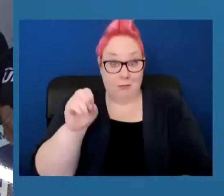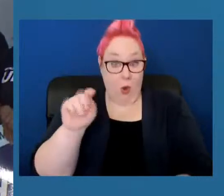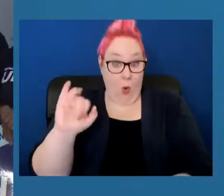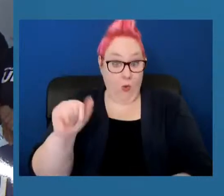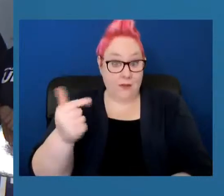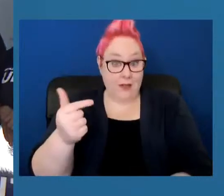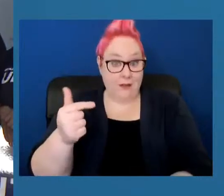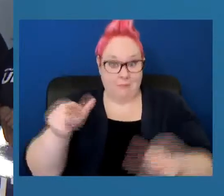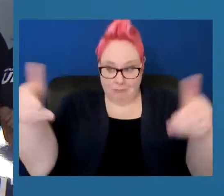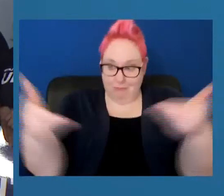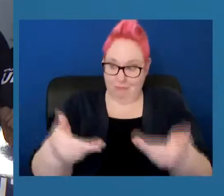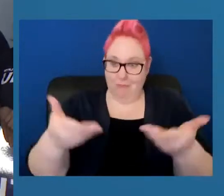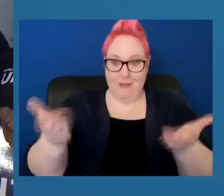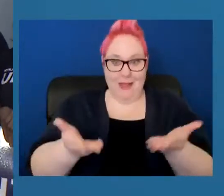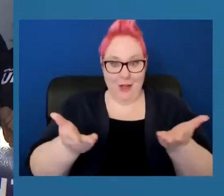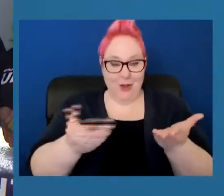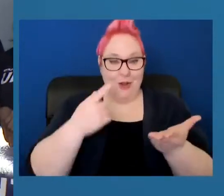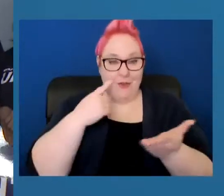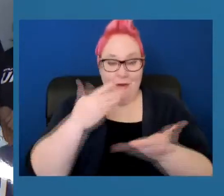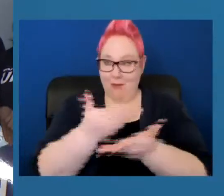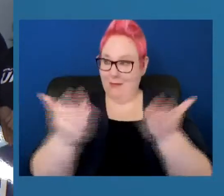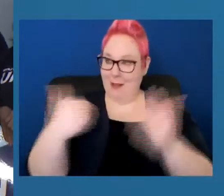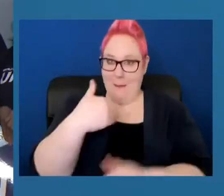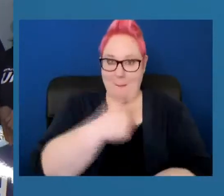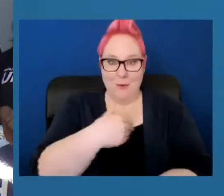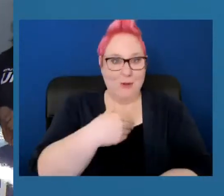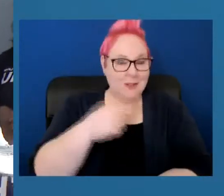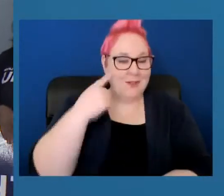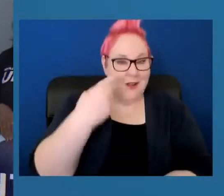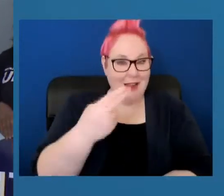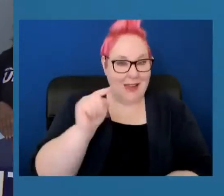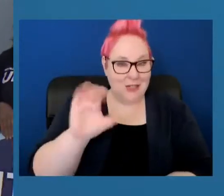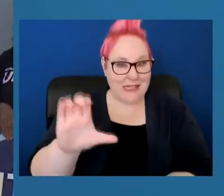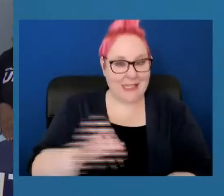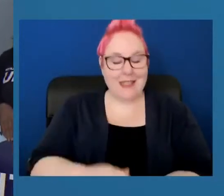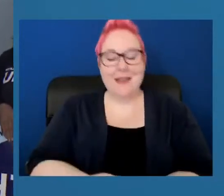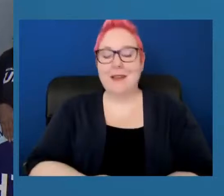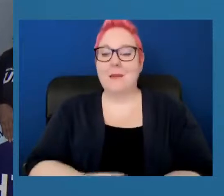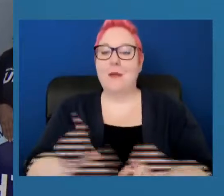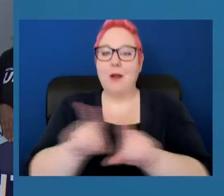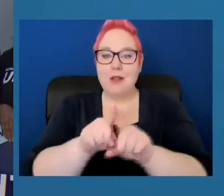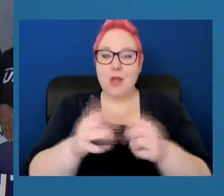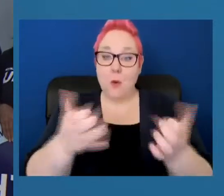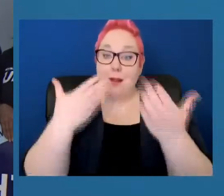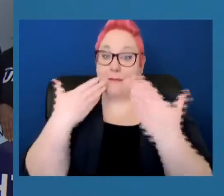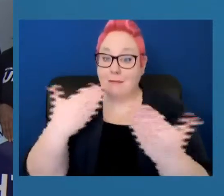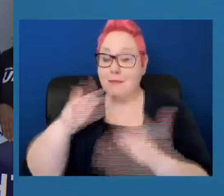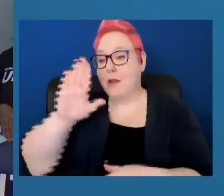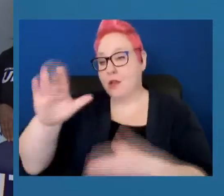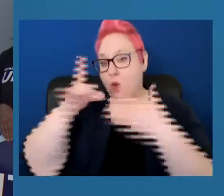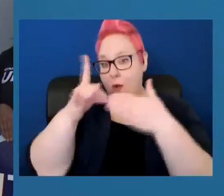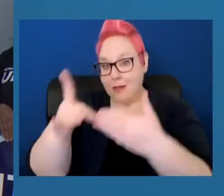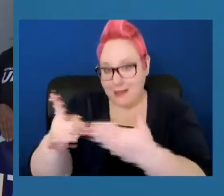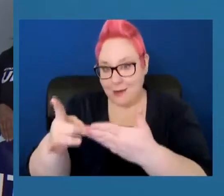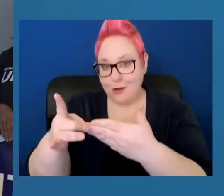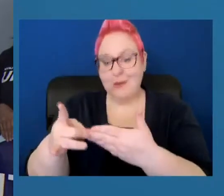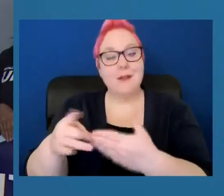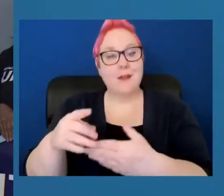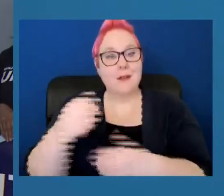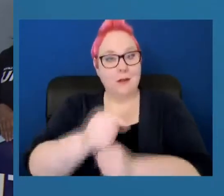members, all brothers and sisters of HTC. But also, I want to thank you for your leadership to make sure that